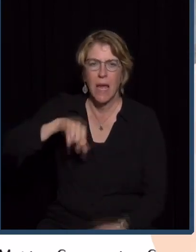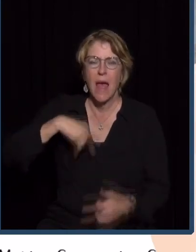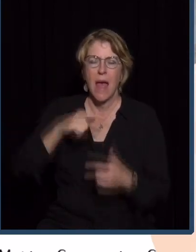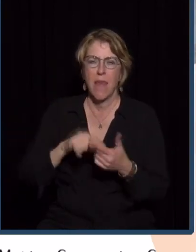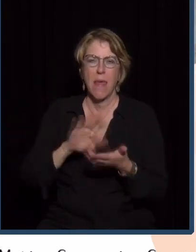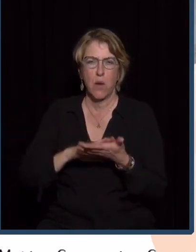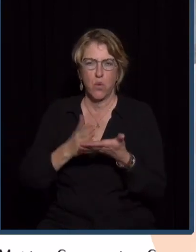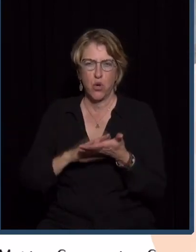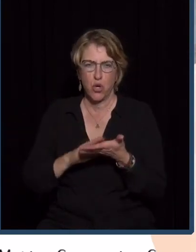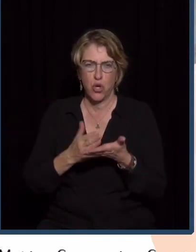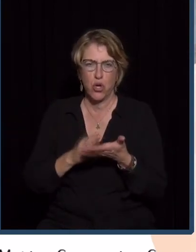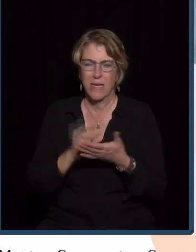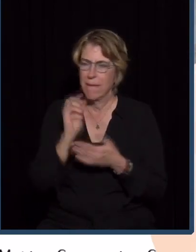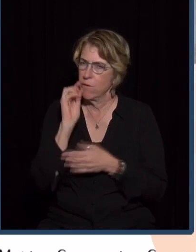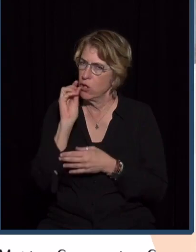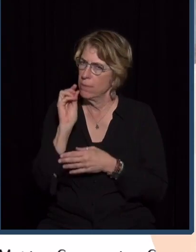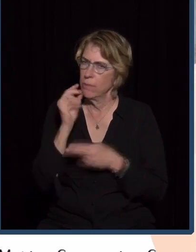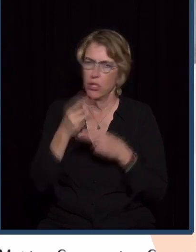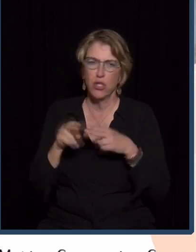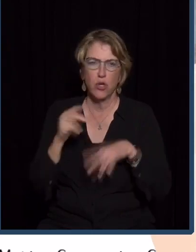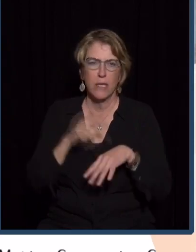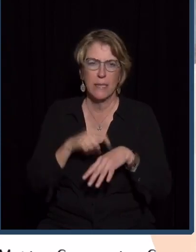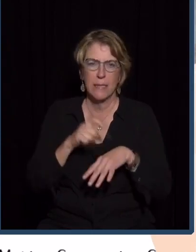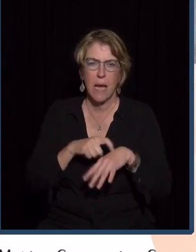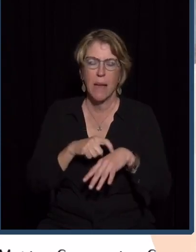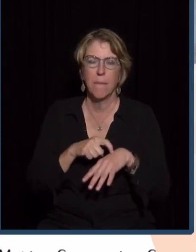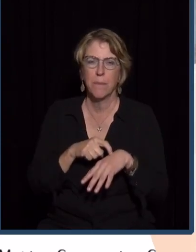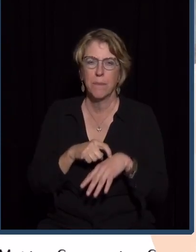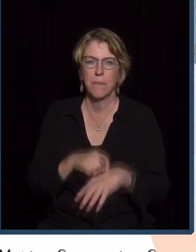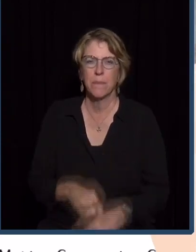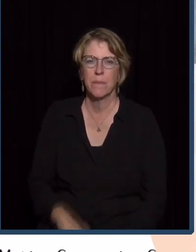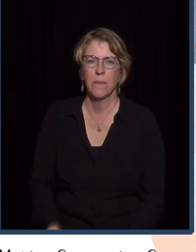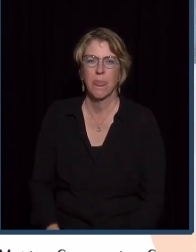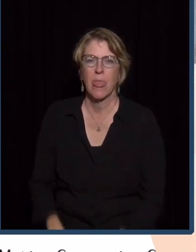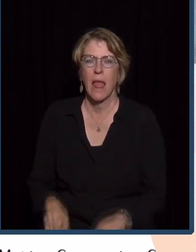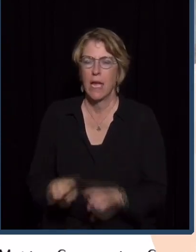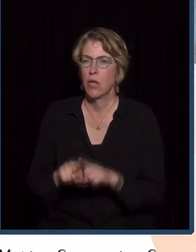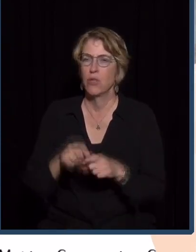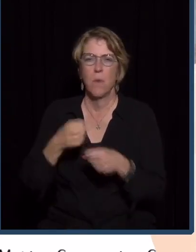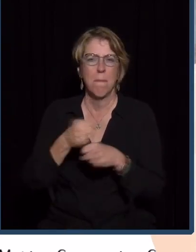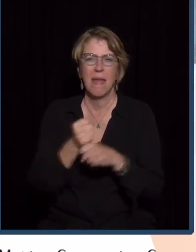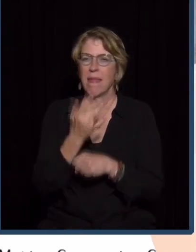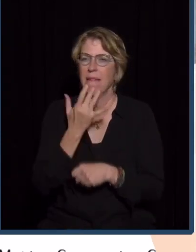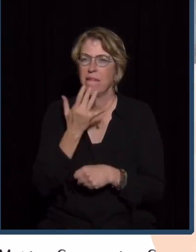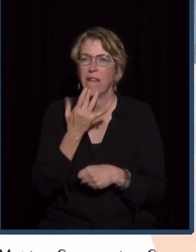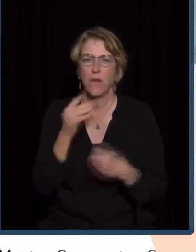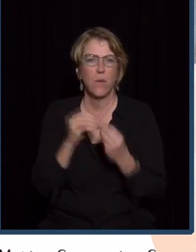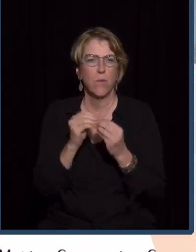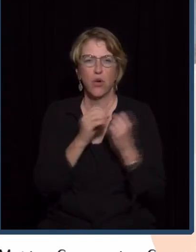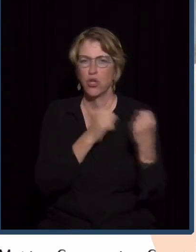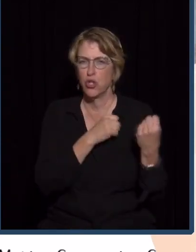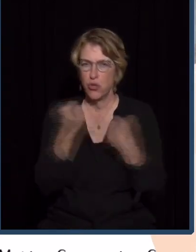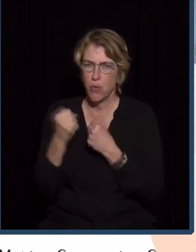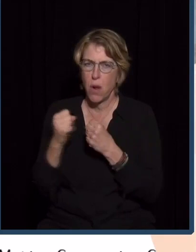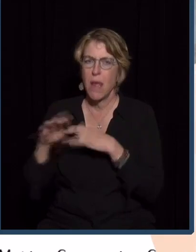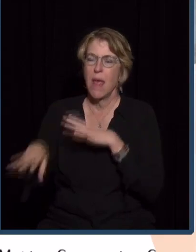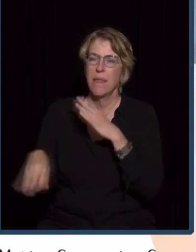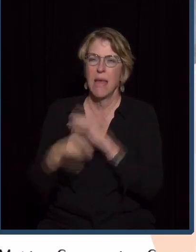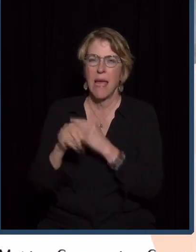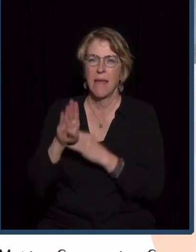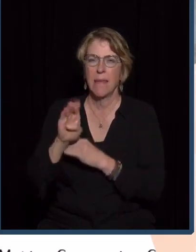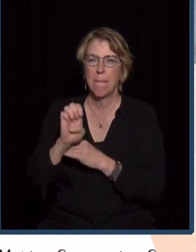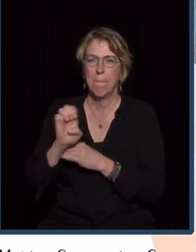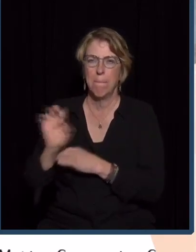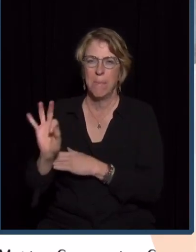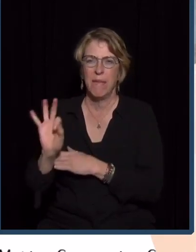for a little bit to get rid of any raw flavor and also to intensify the flavor before we add the beef stock. Once the beef stock